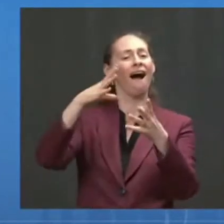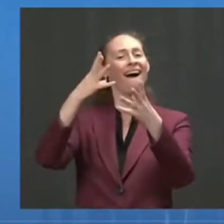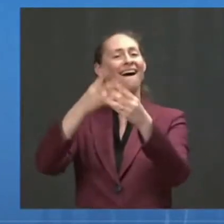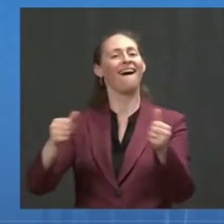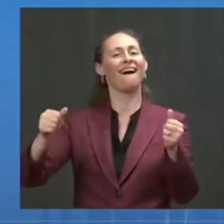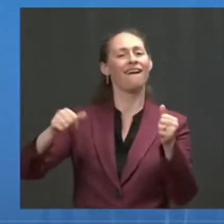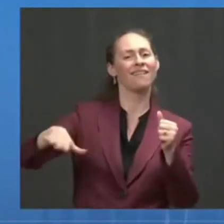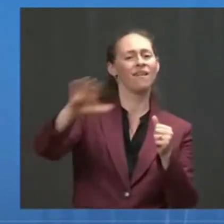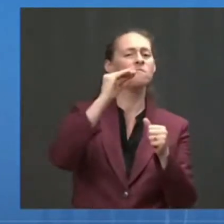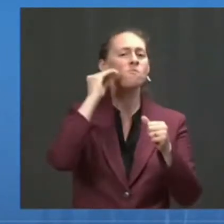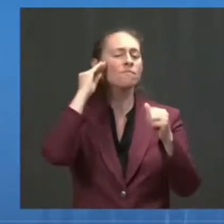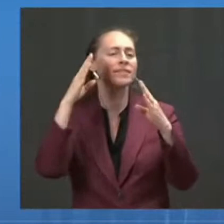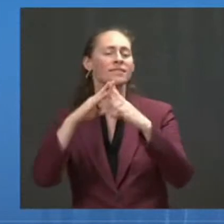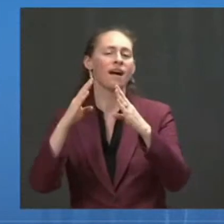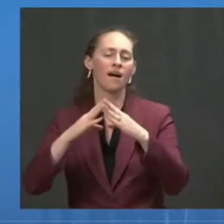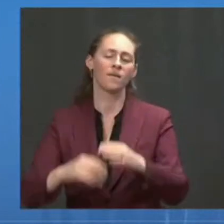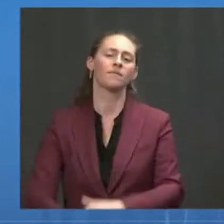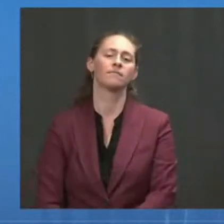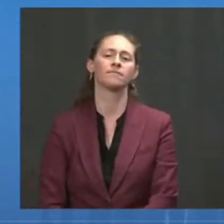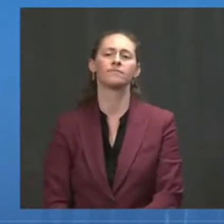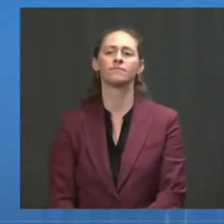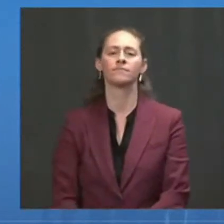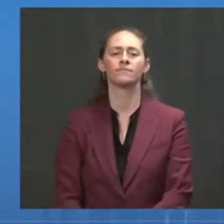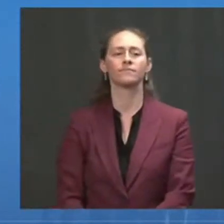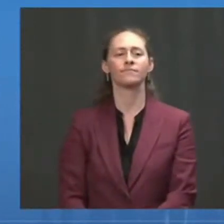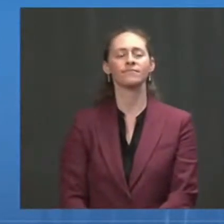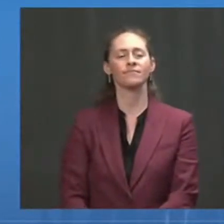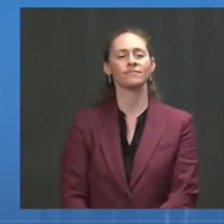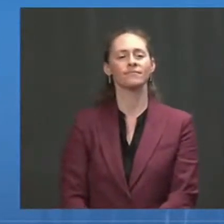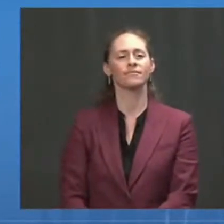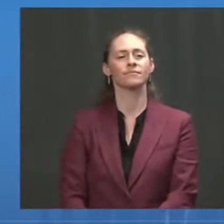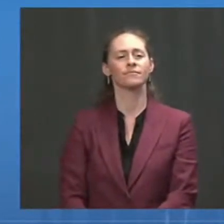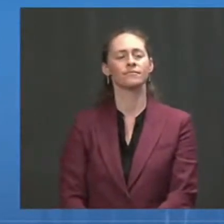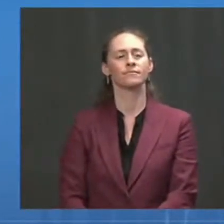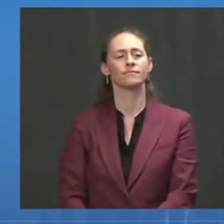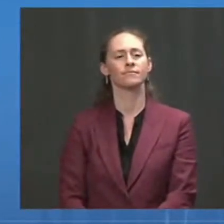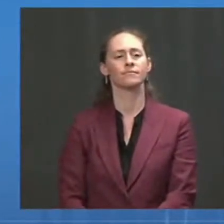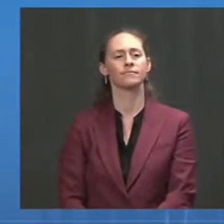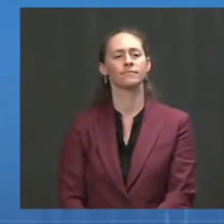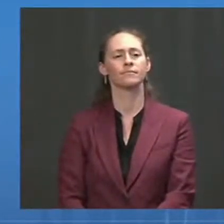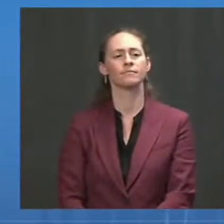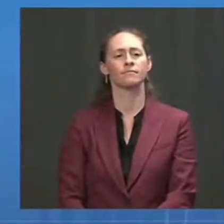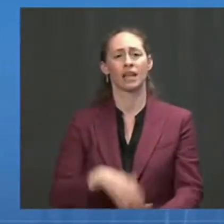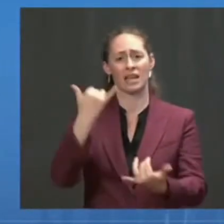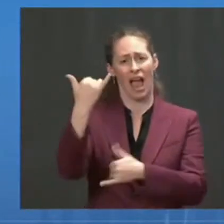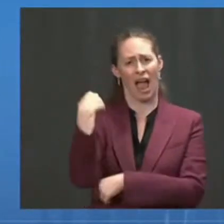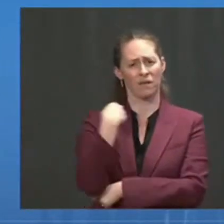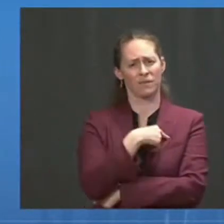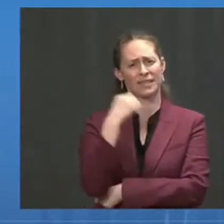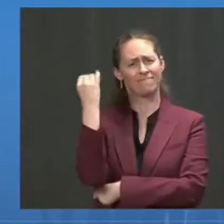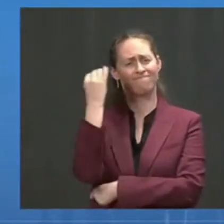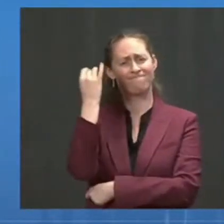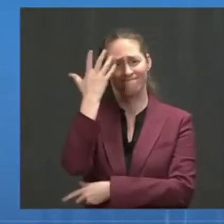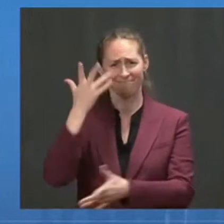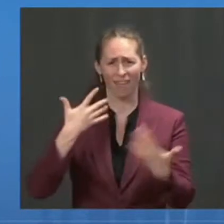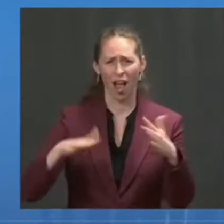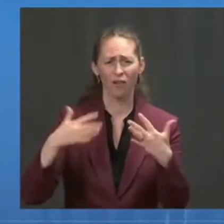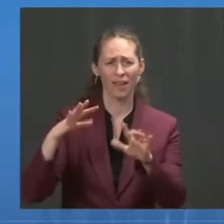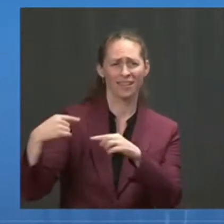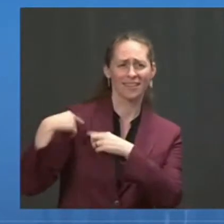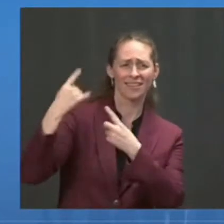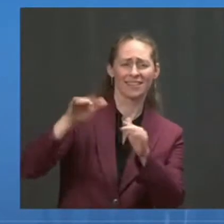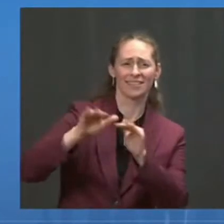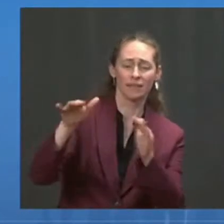As we drive progress on vaccinations, we are accelerating our efforts to help states respond to outbreaks caused by Delta.